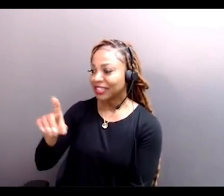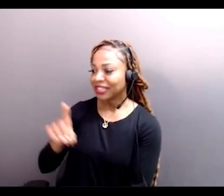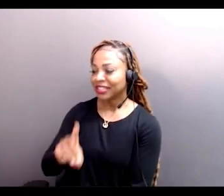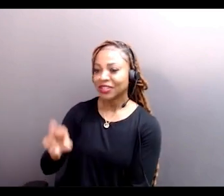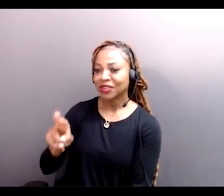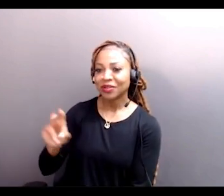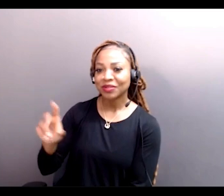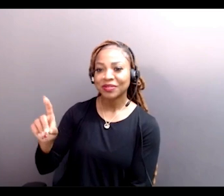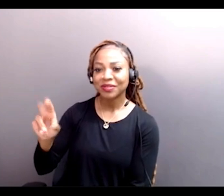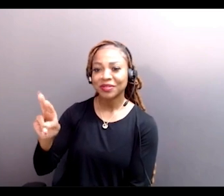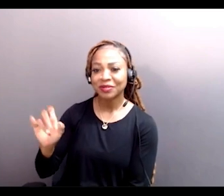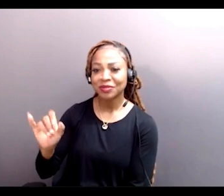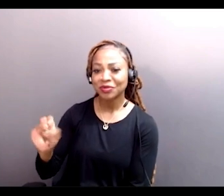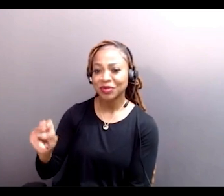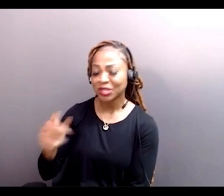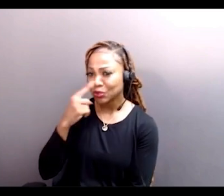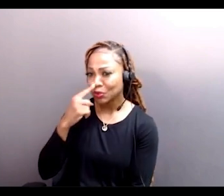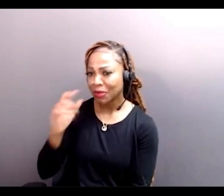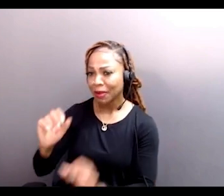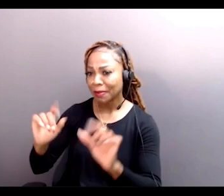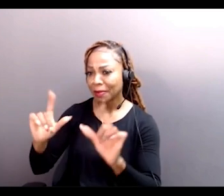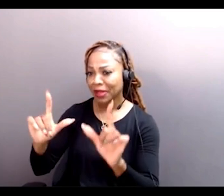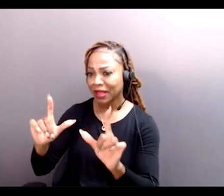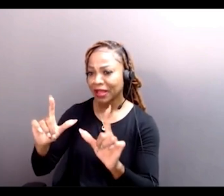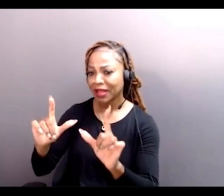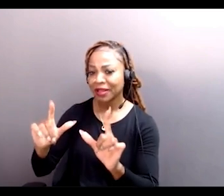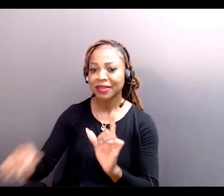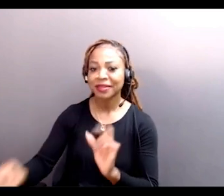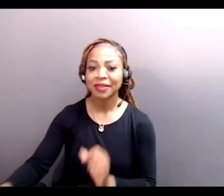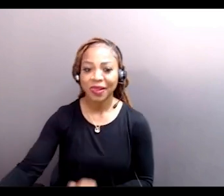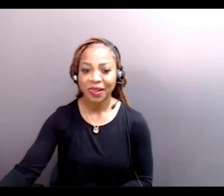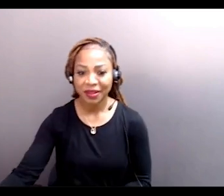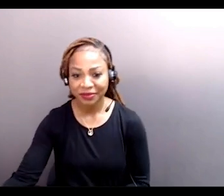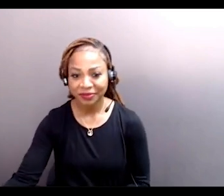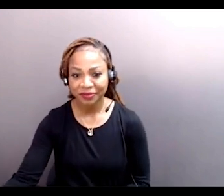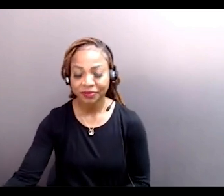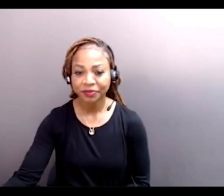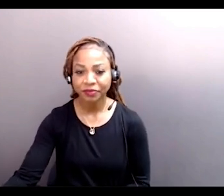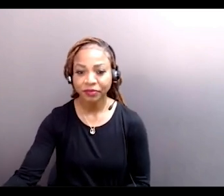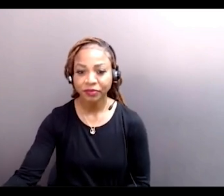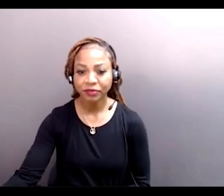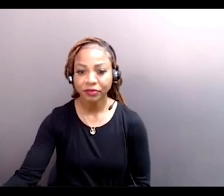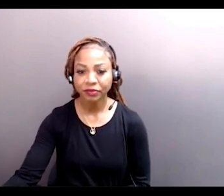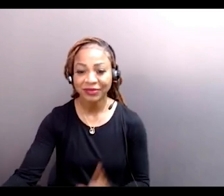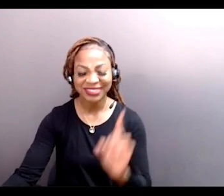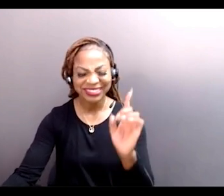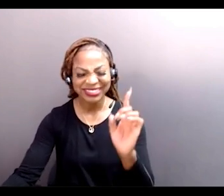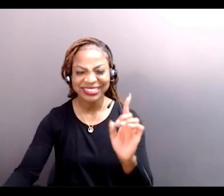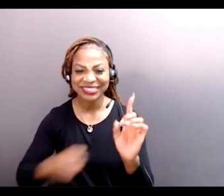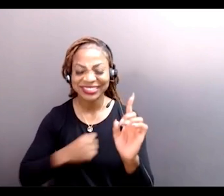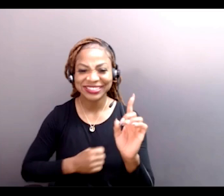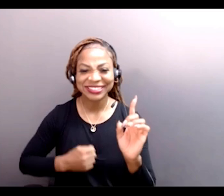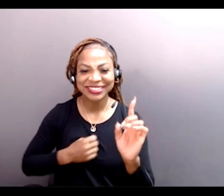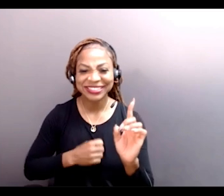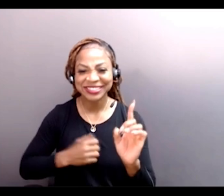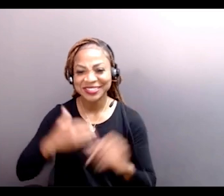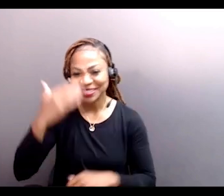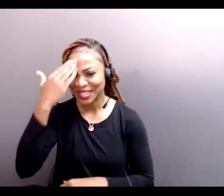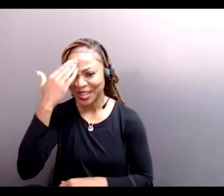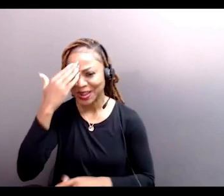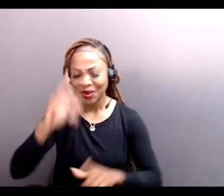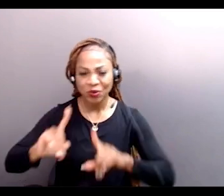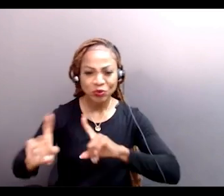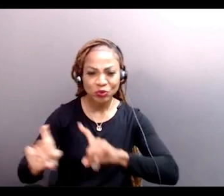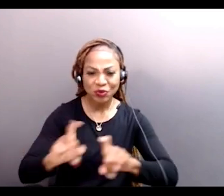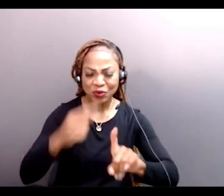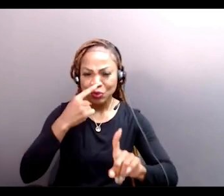to come back with me here as we wrap up the primer. So I'm sorry, I know there's a poll